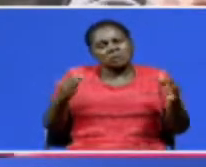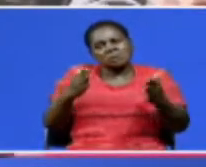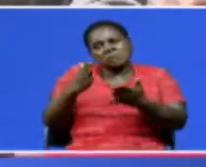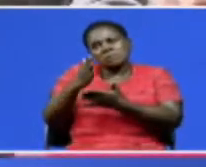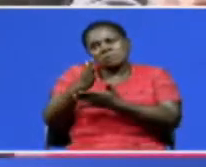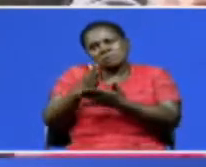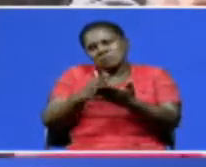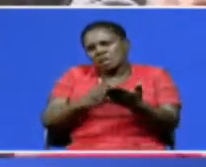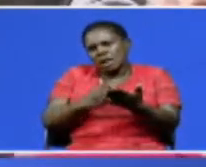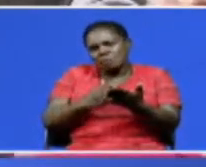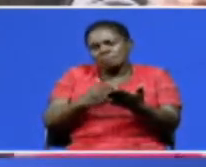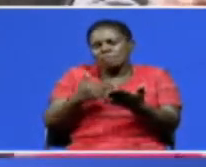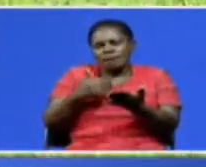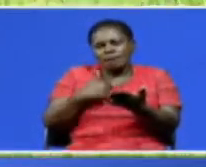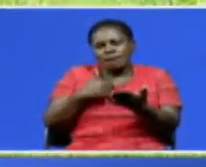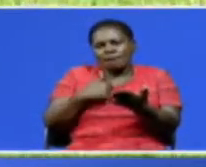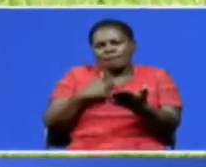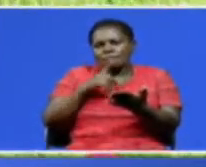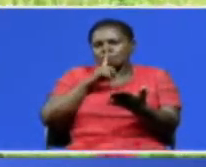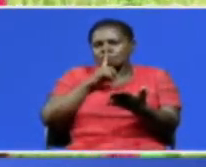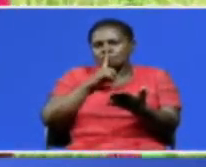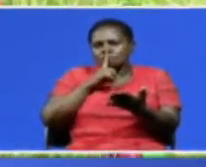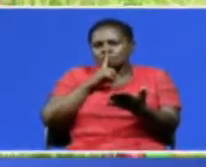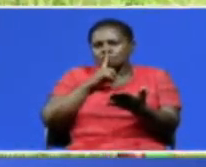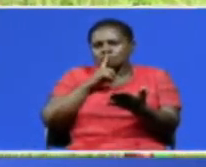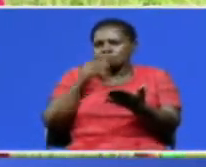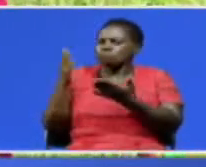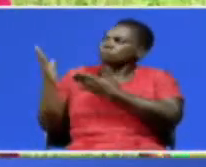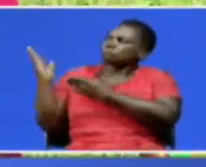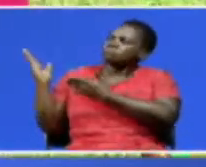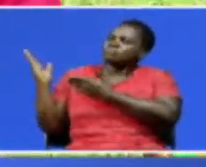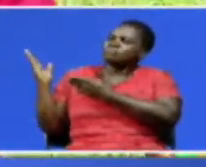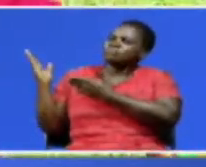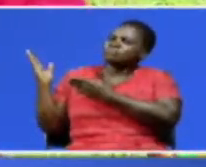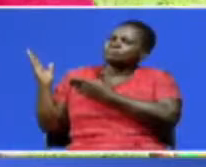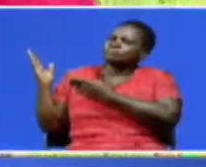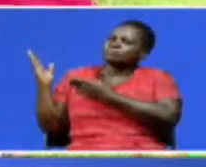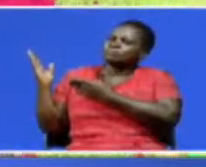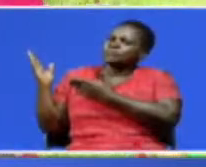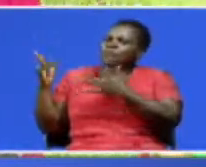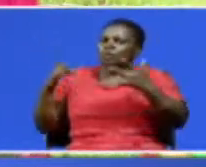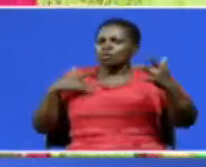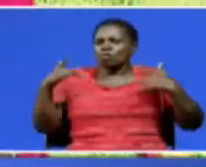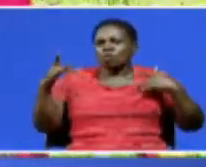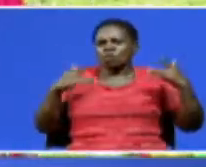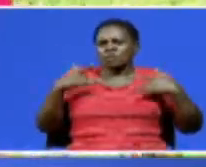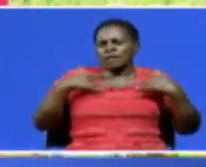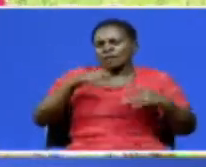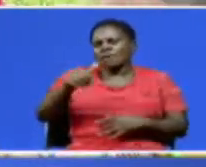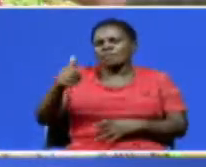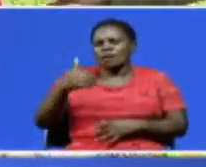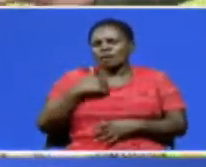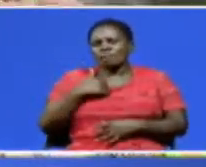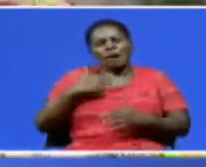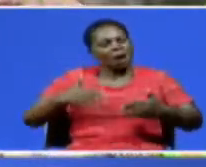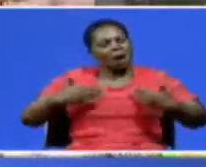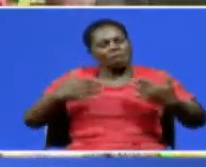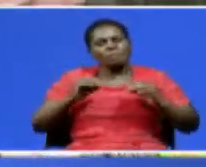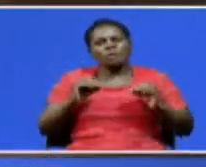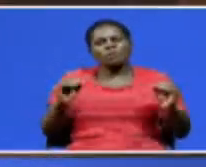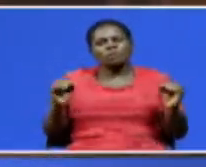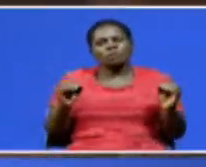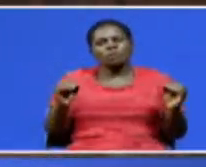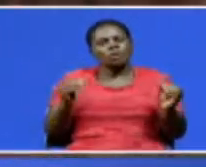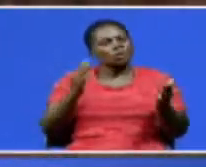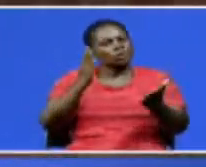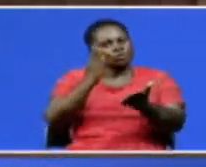brewed silent discontent. Hannah Nyambura, a beneficiary and who perhaps mirrors the concerns of several others, is not happy.